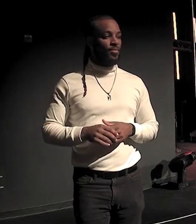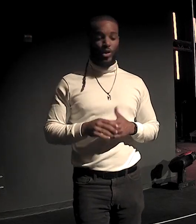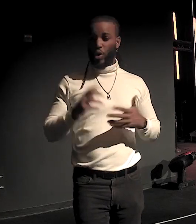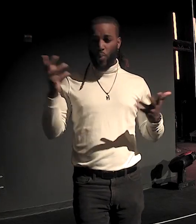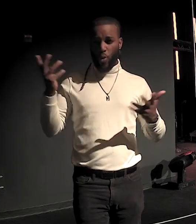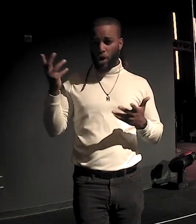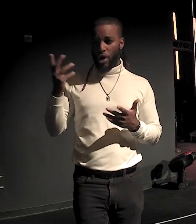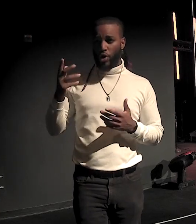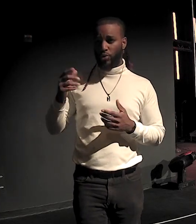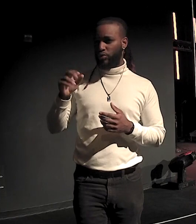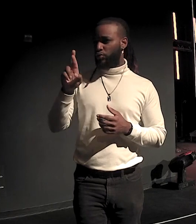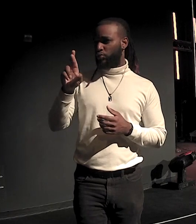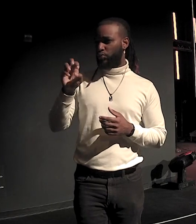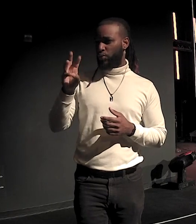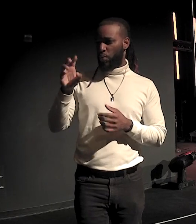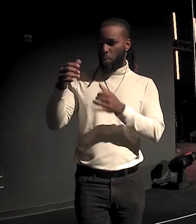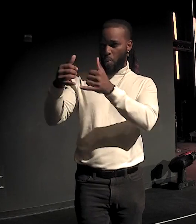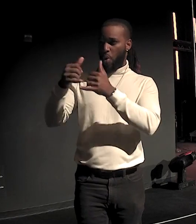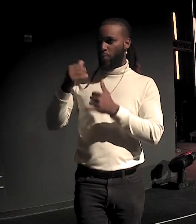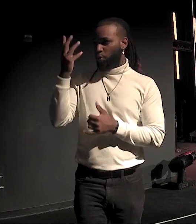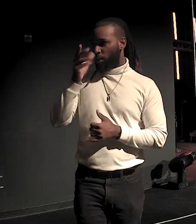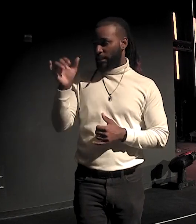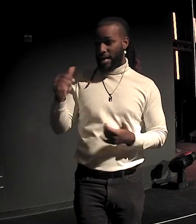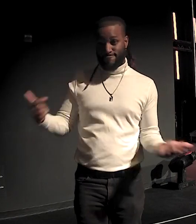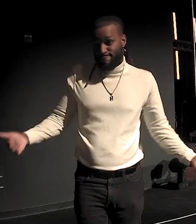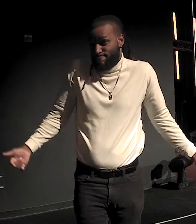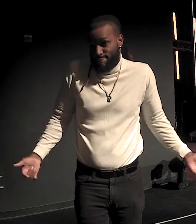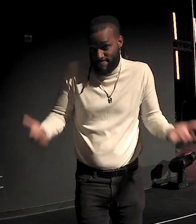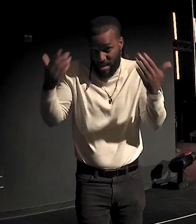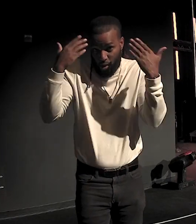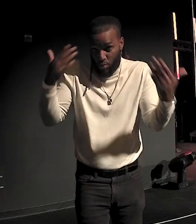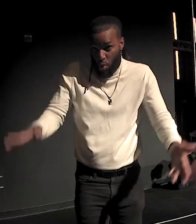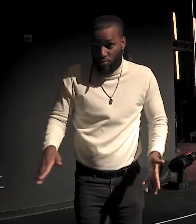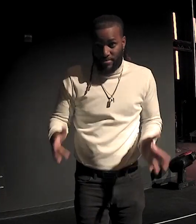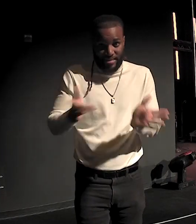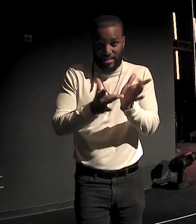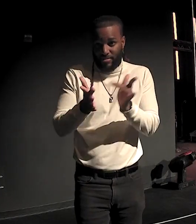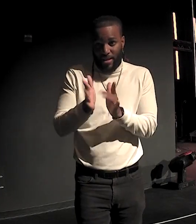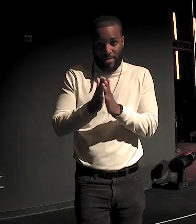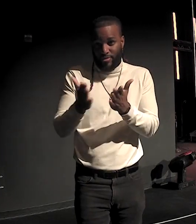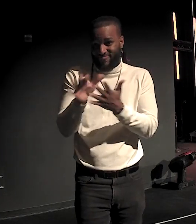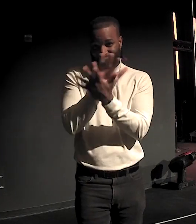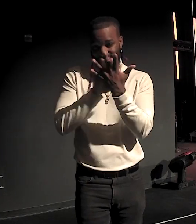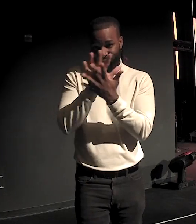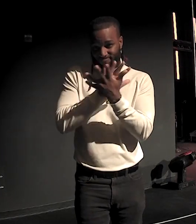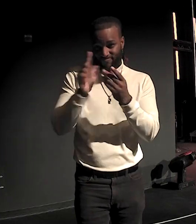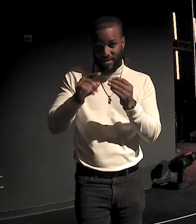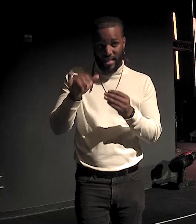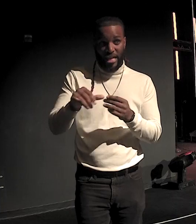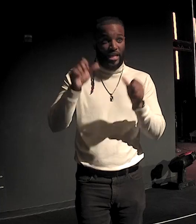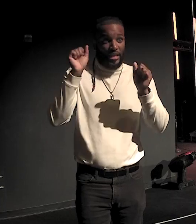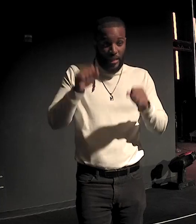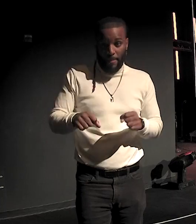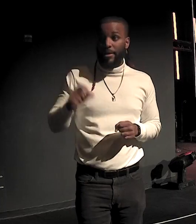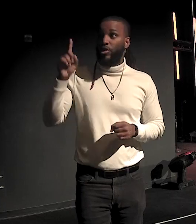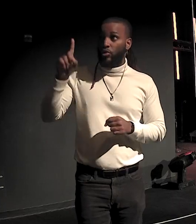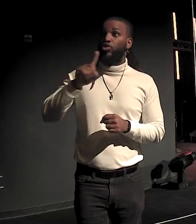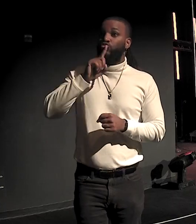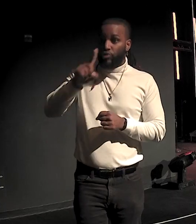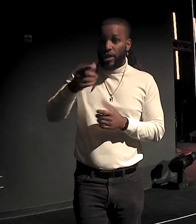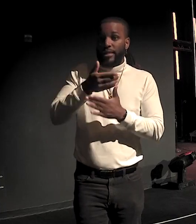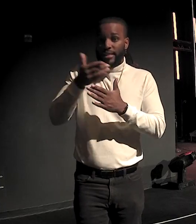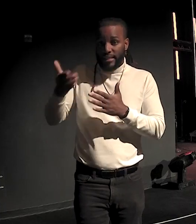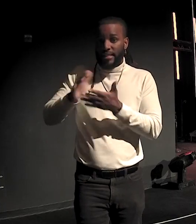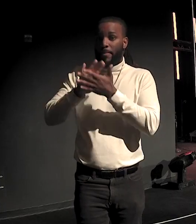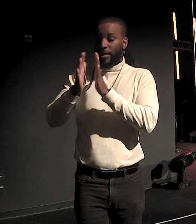are those rewards? What does that look like? I don't know exactly. Actually, Scripture is not super clear. It could be that those are real things that